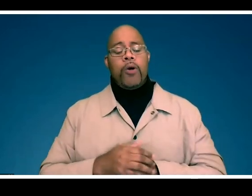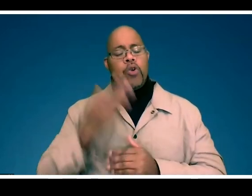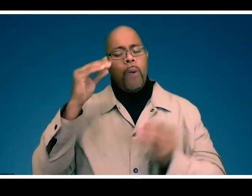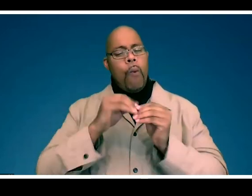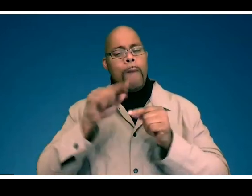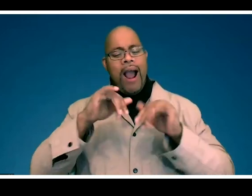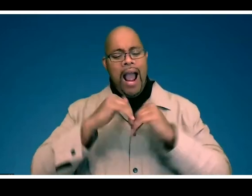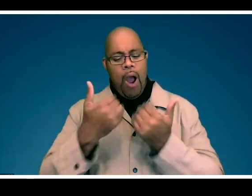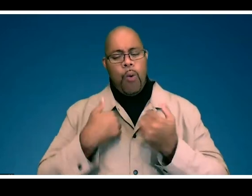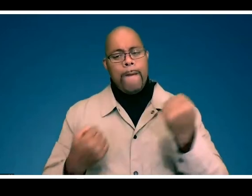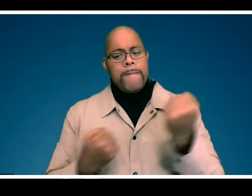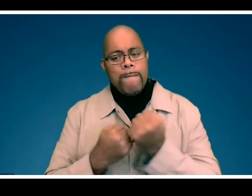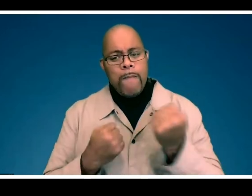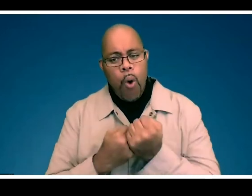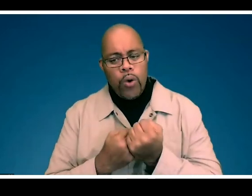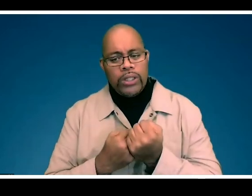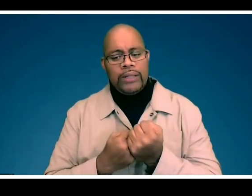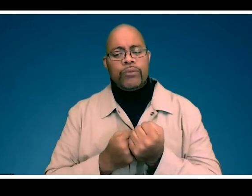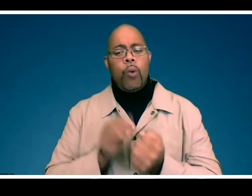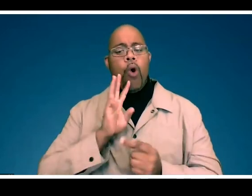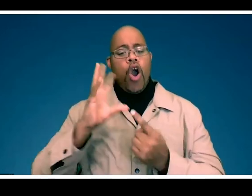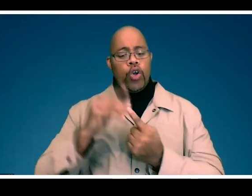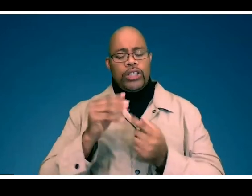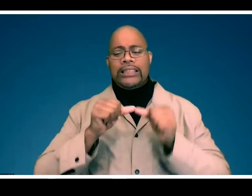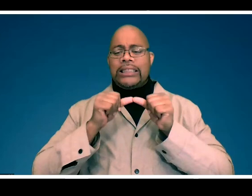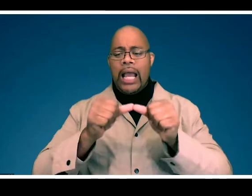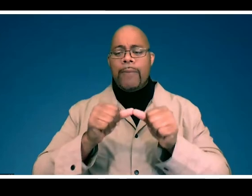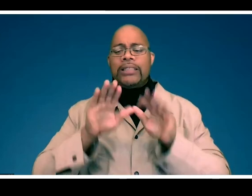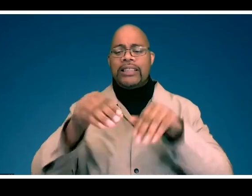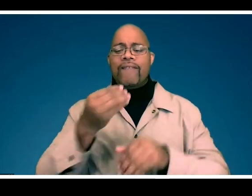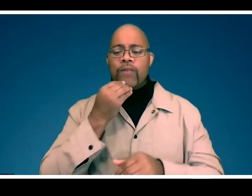we're promoting aquaculture and sustainable